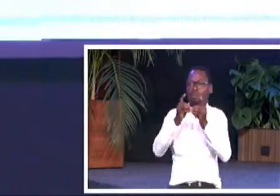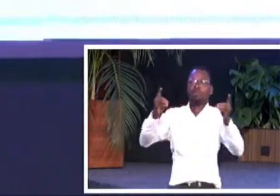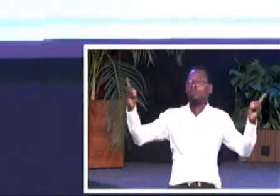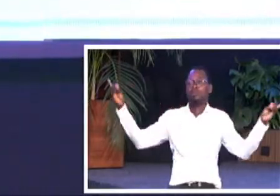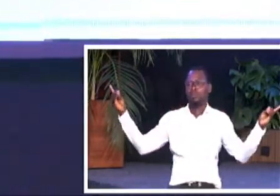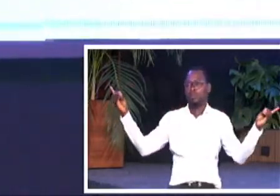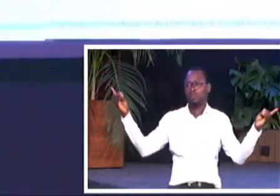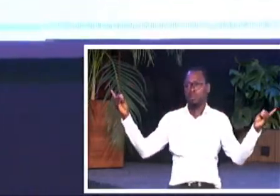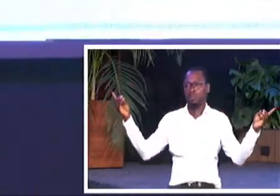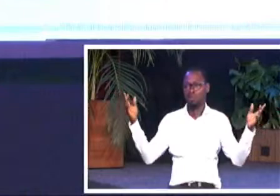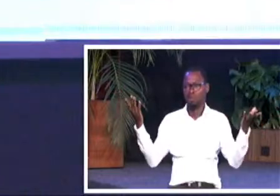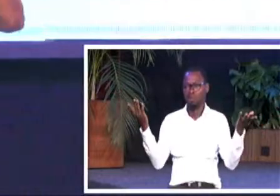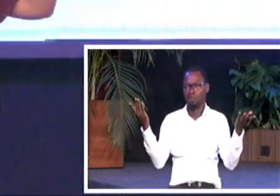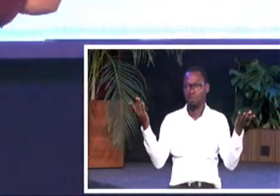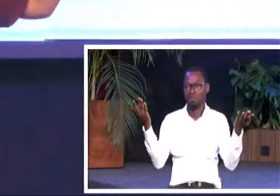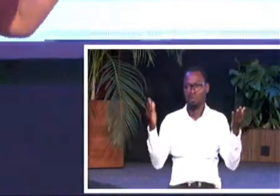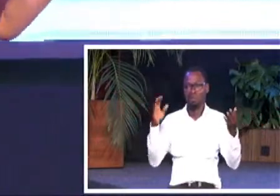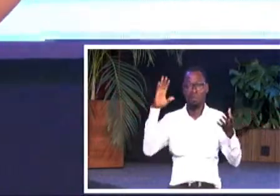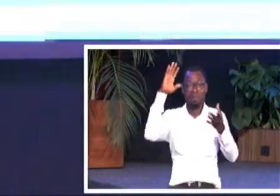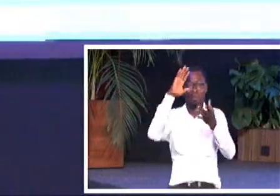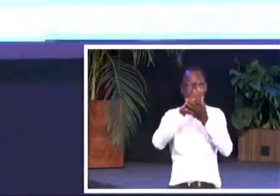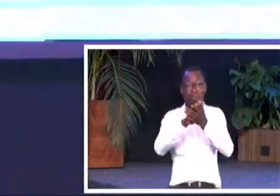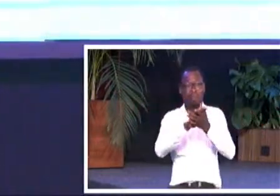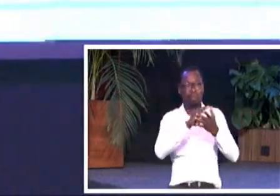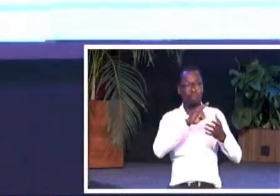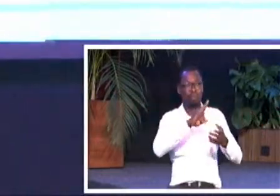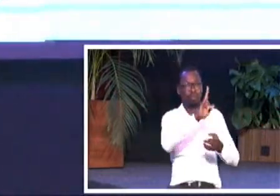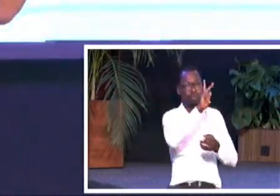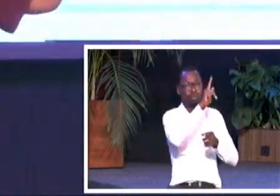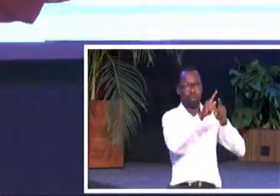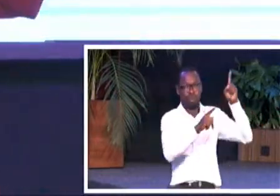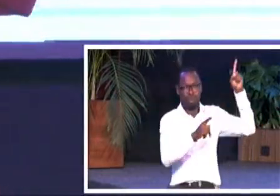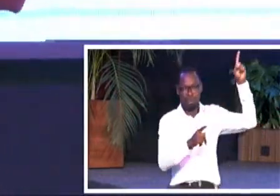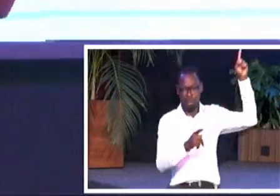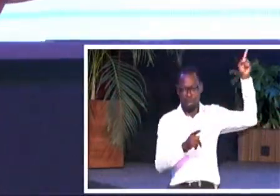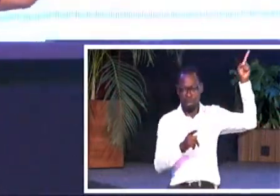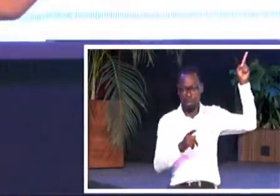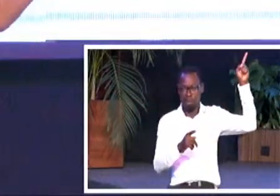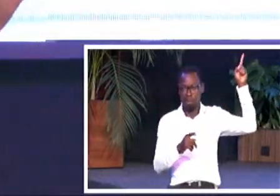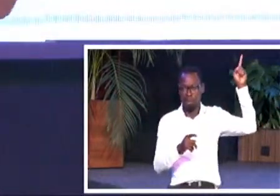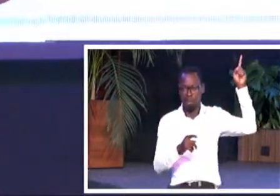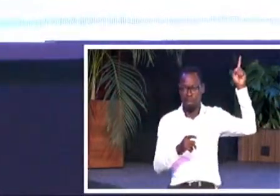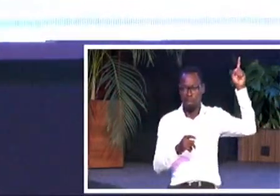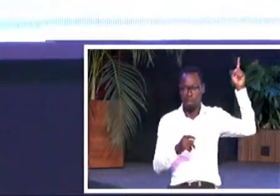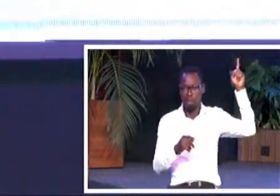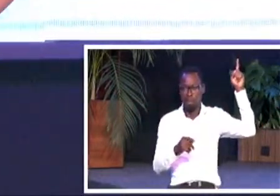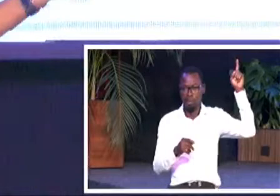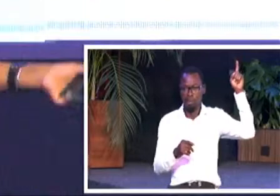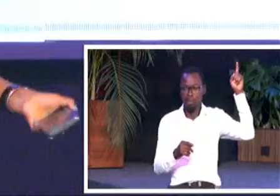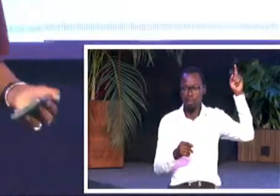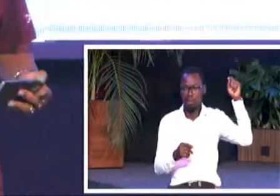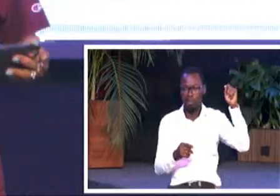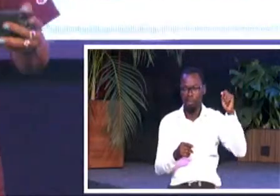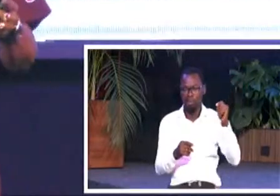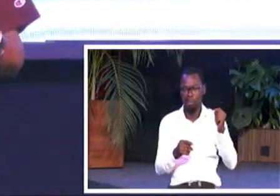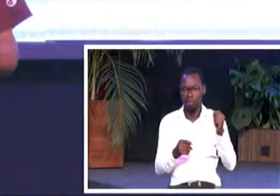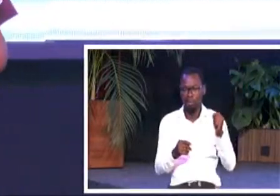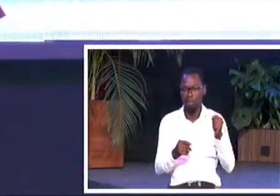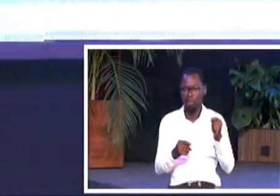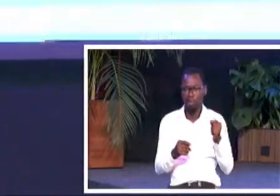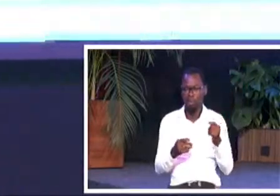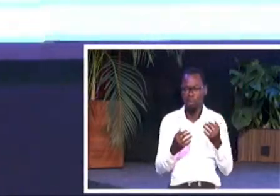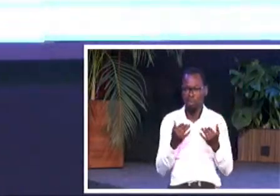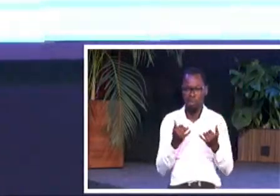UK. He left, went to South Africa, met another woman, and started having babies. So here I